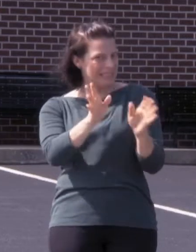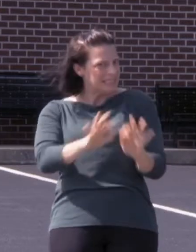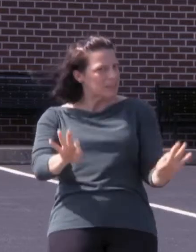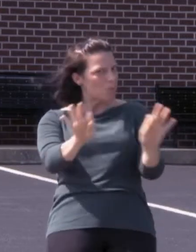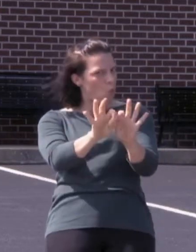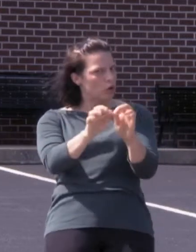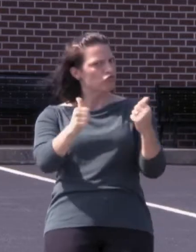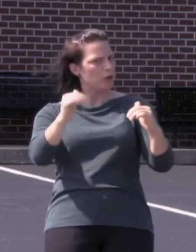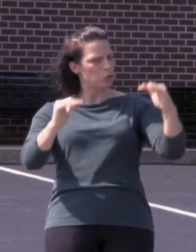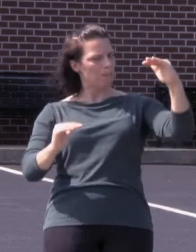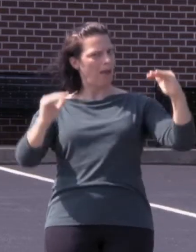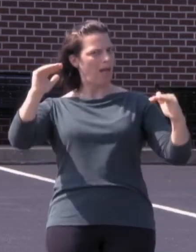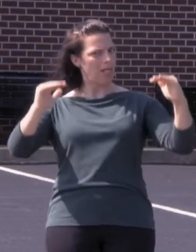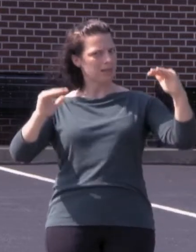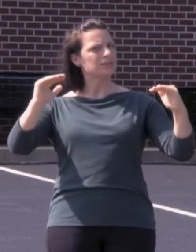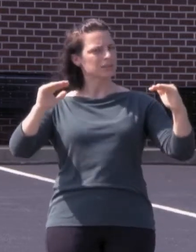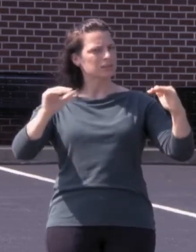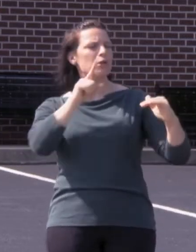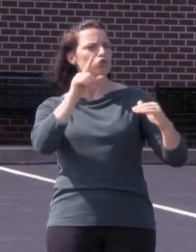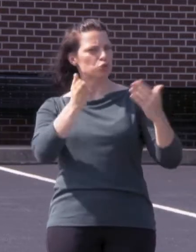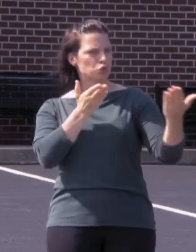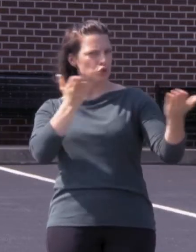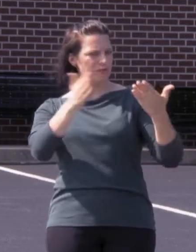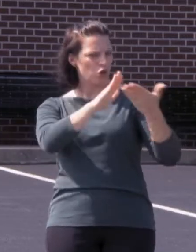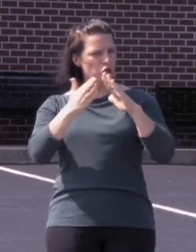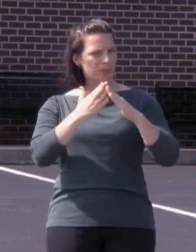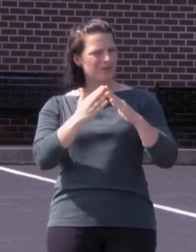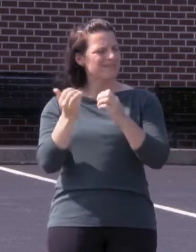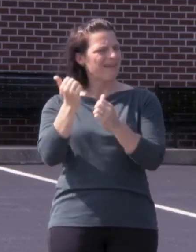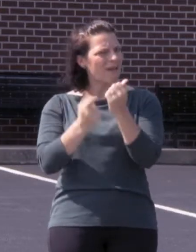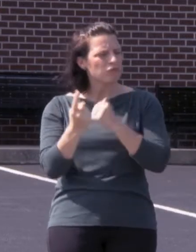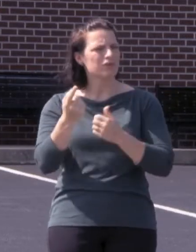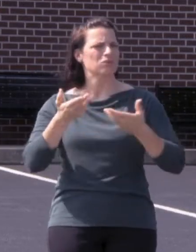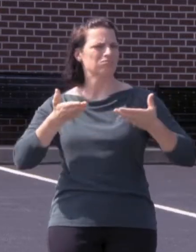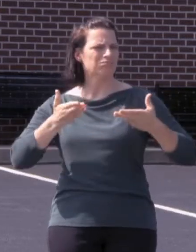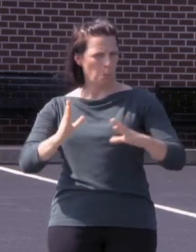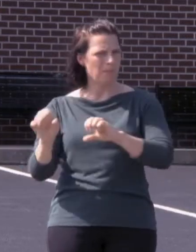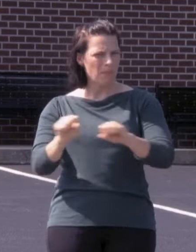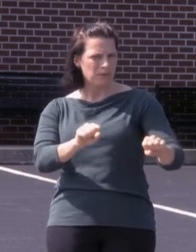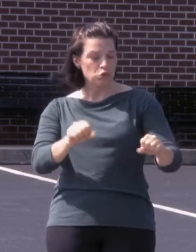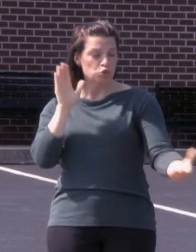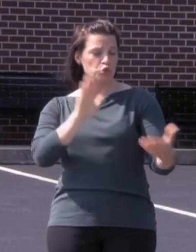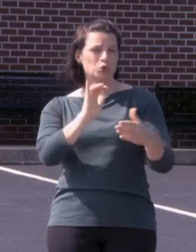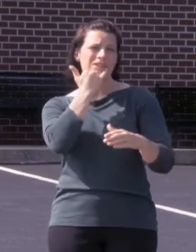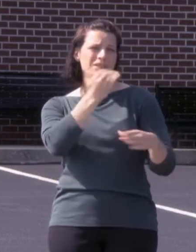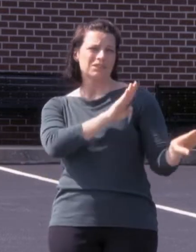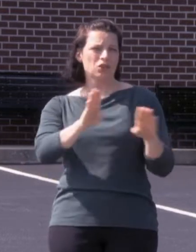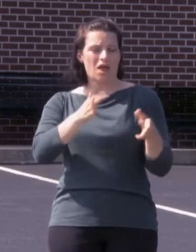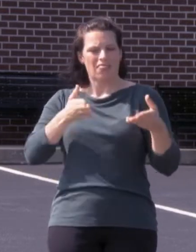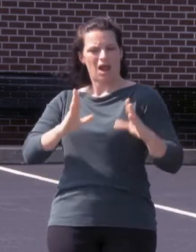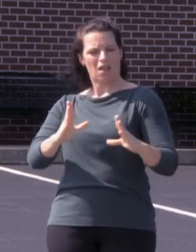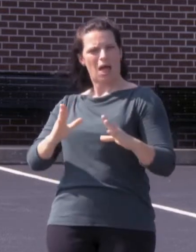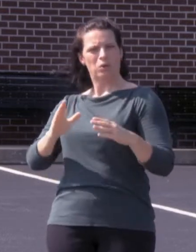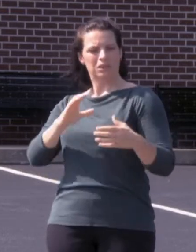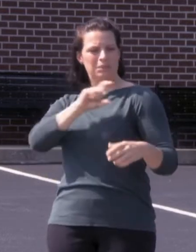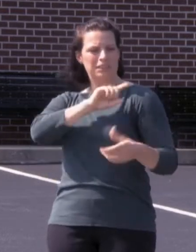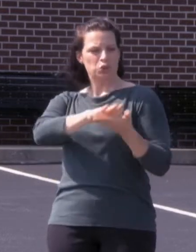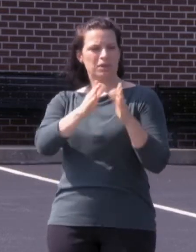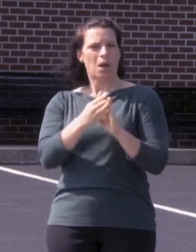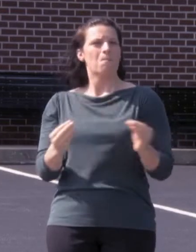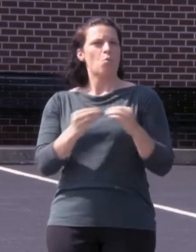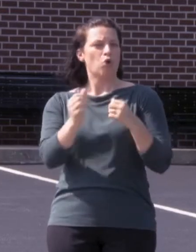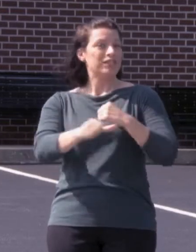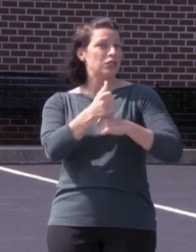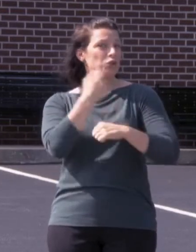trying to balance this, make sure that we're serving our communities in every possible way. Reducing misconduct that makes policing more dangerous both for the